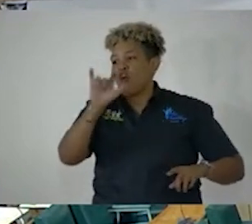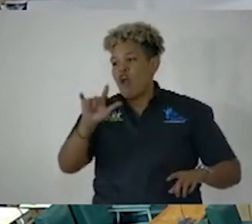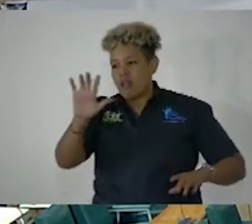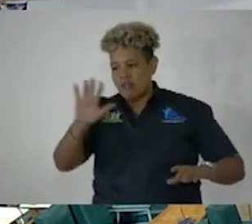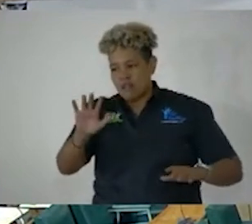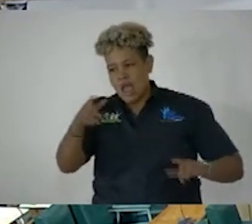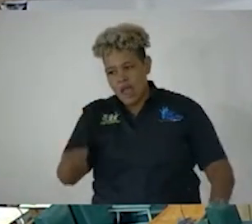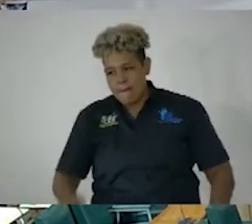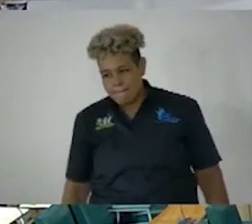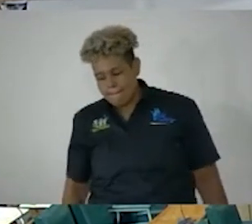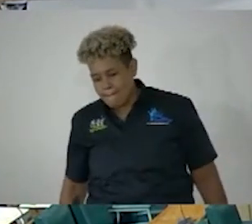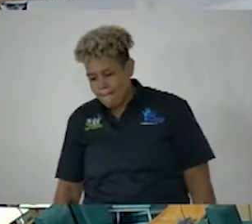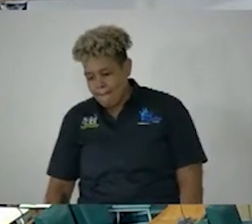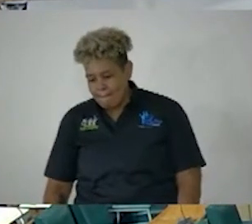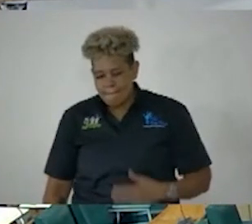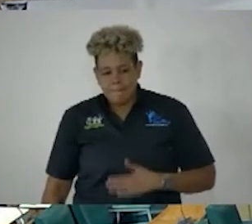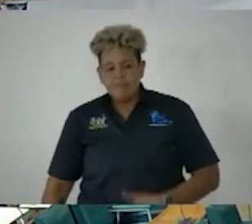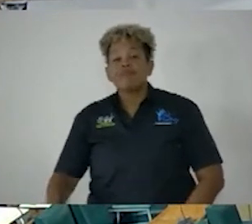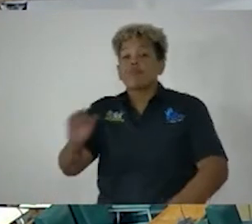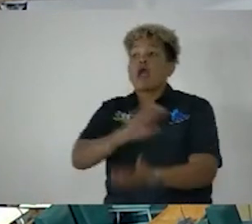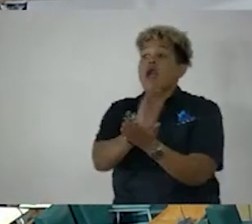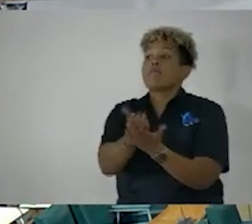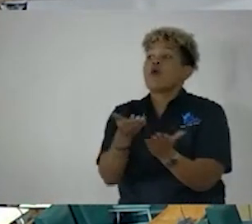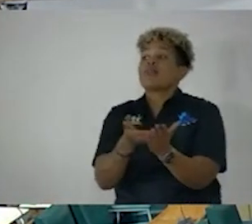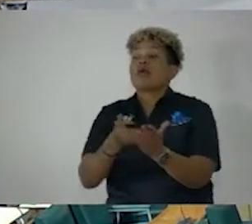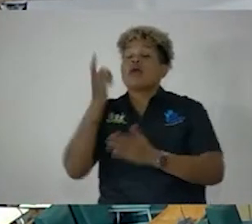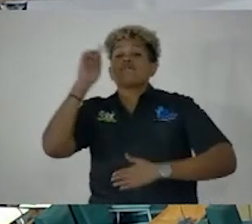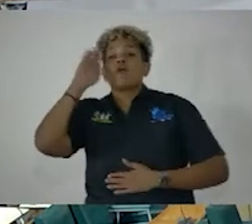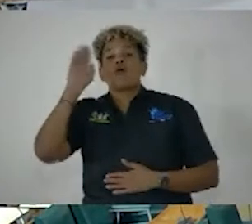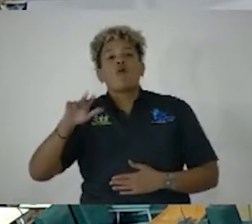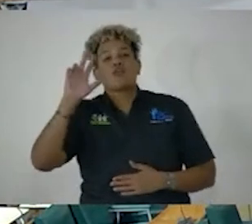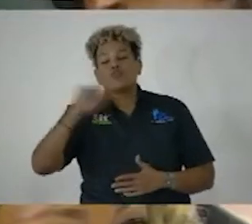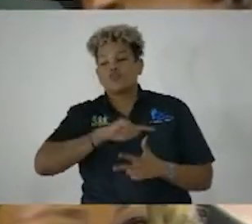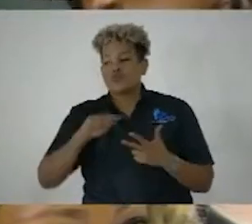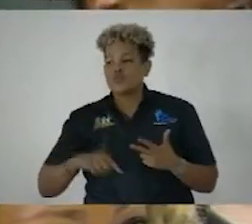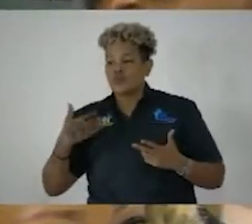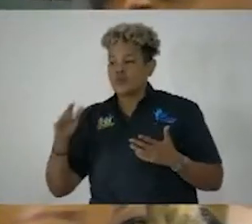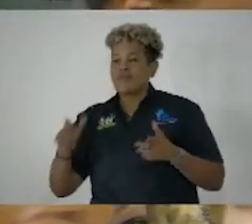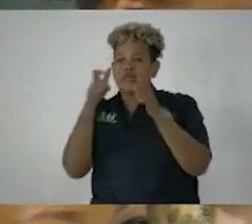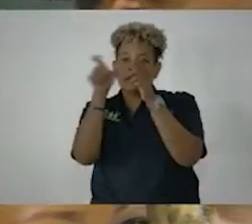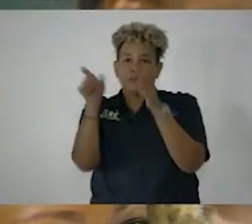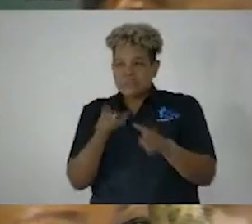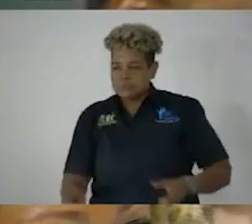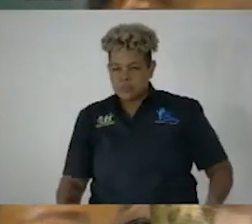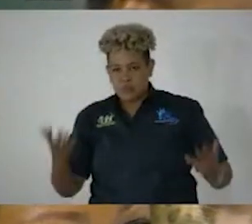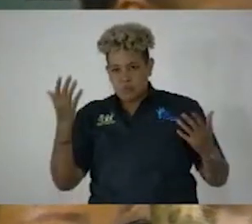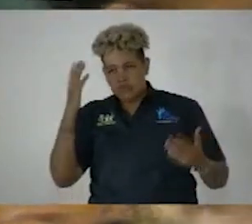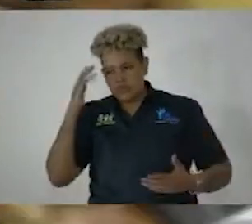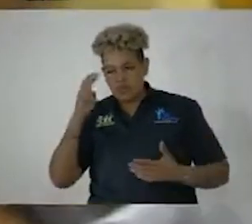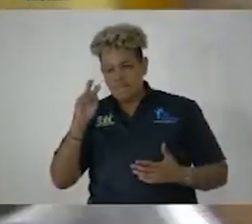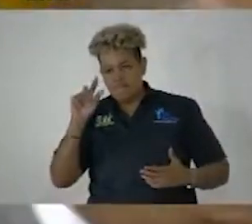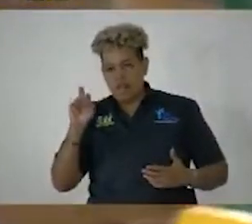So the amount there is for all three. We have not split out the amount for Vale